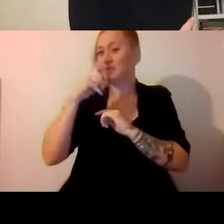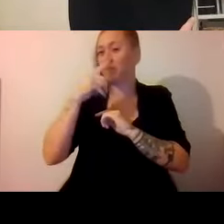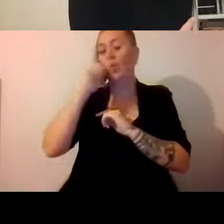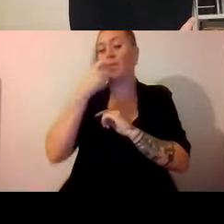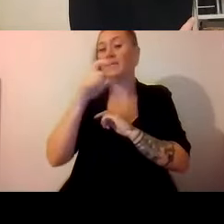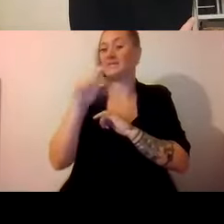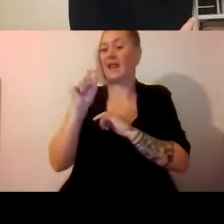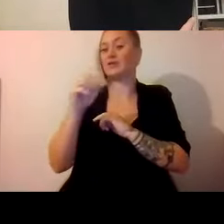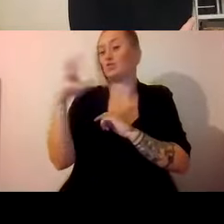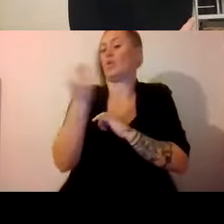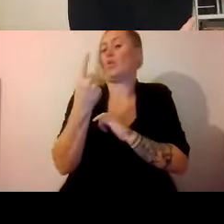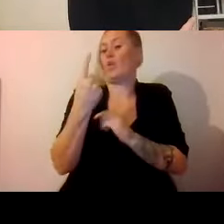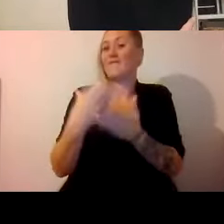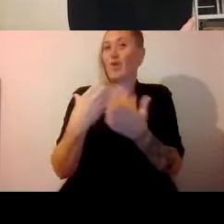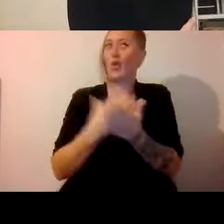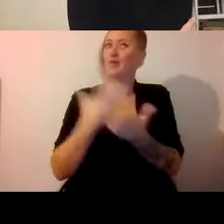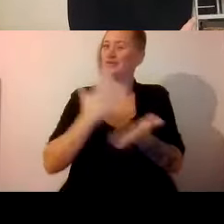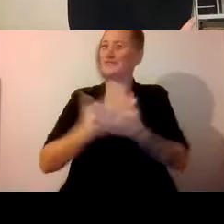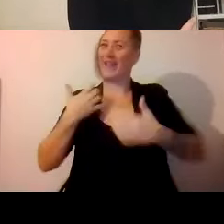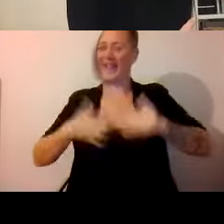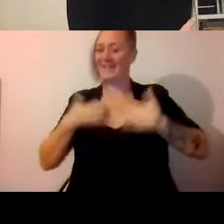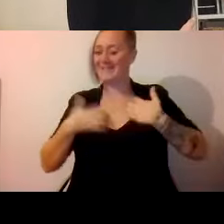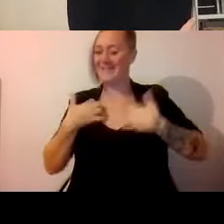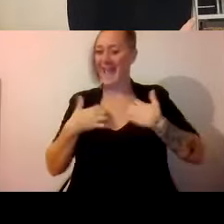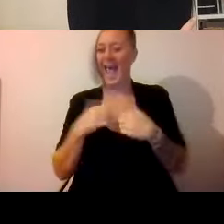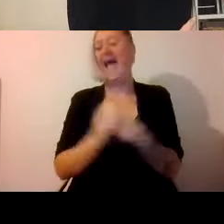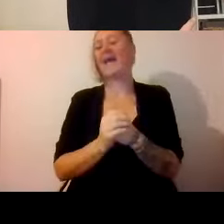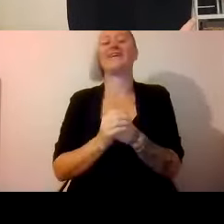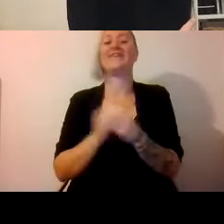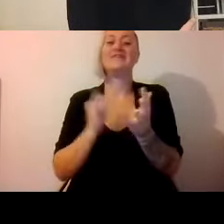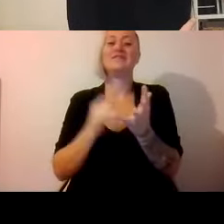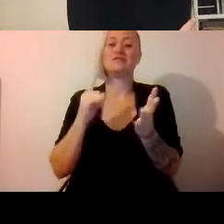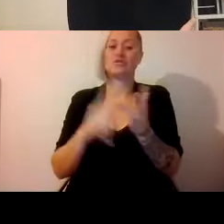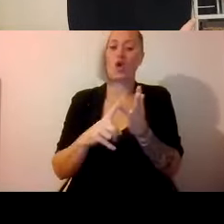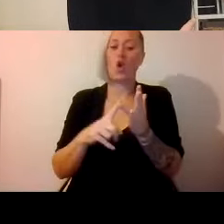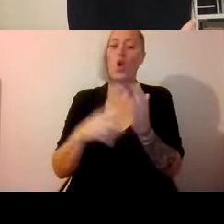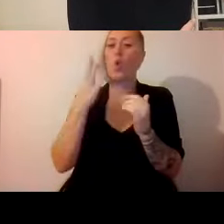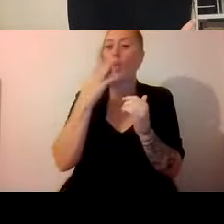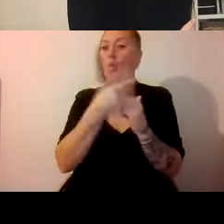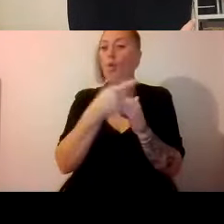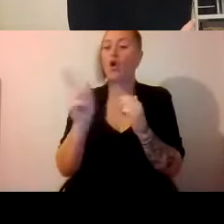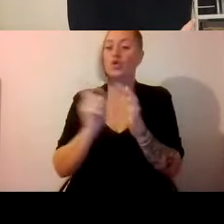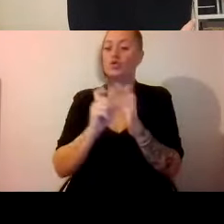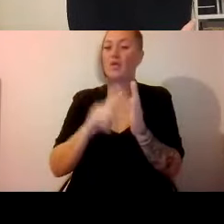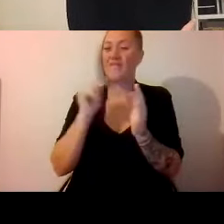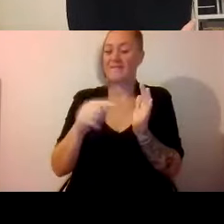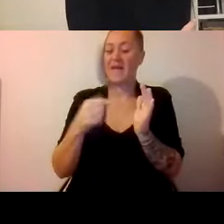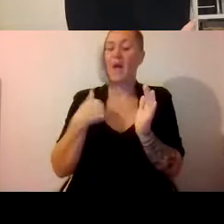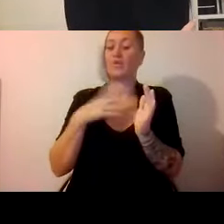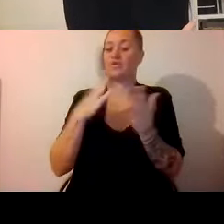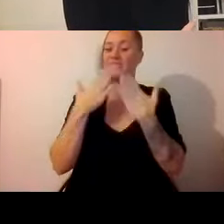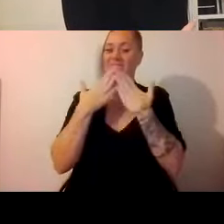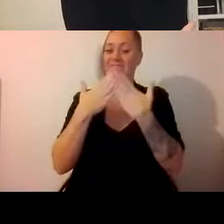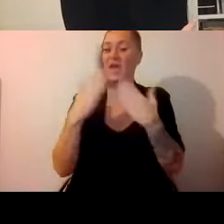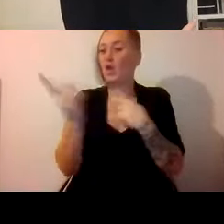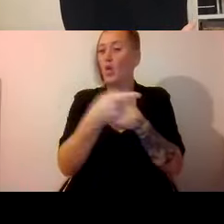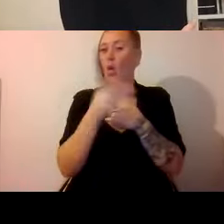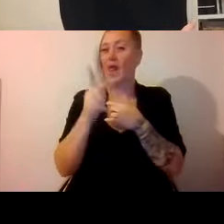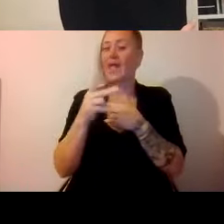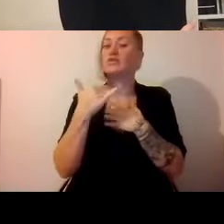one of the courses, which is so exciting. So while you're all doing that, I'd just like to thank you all again so much for